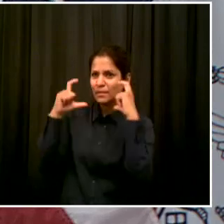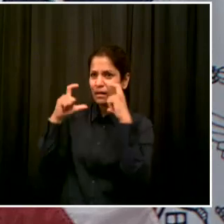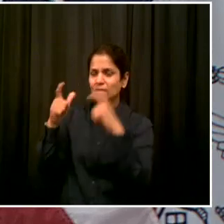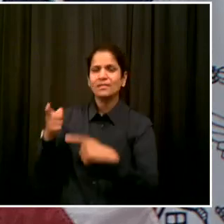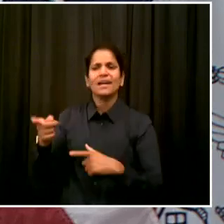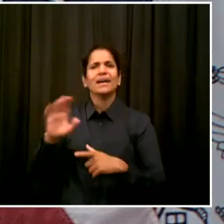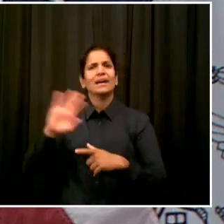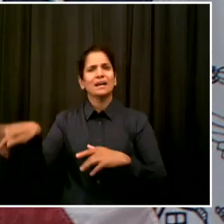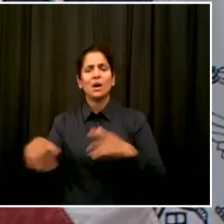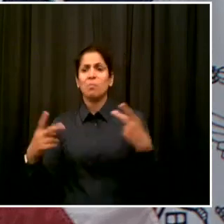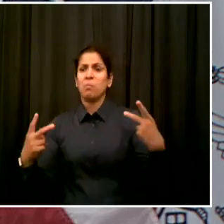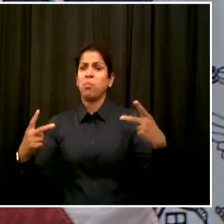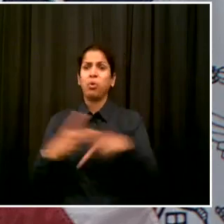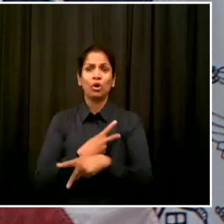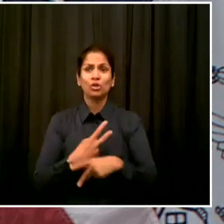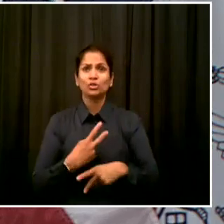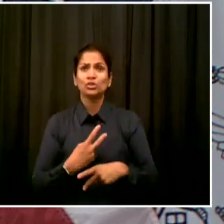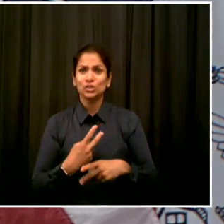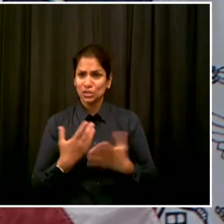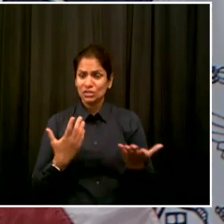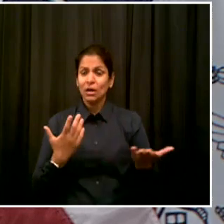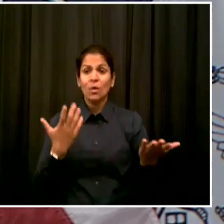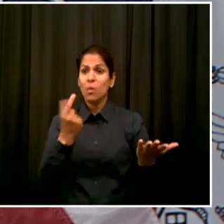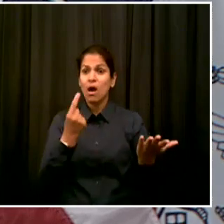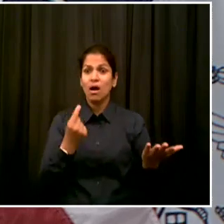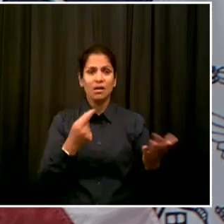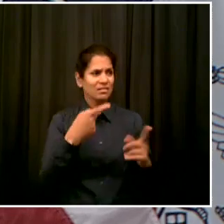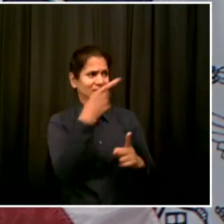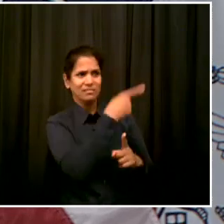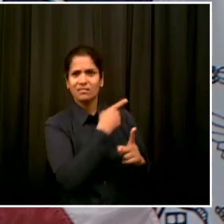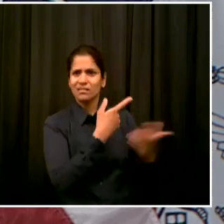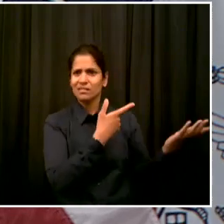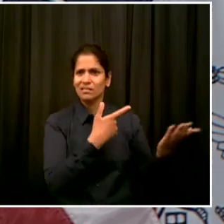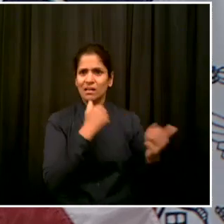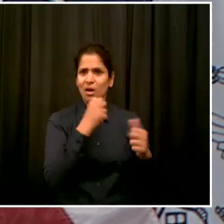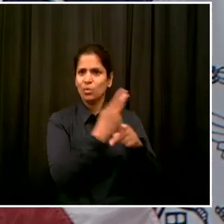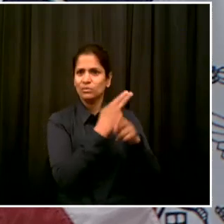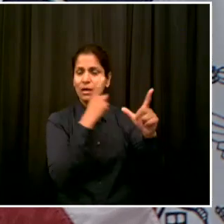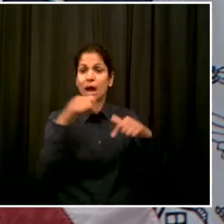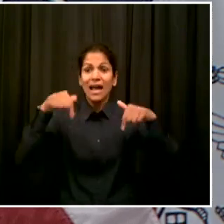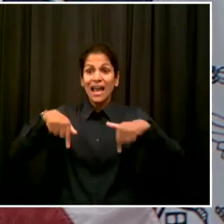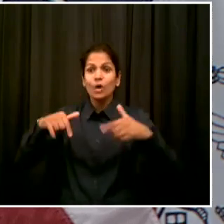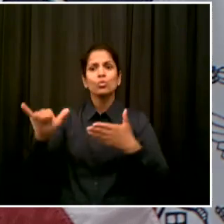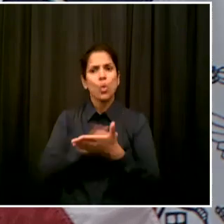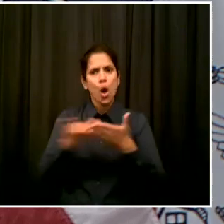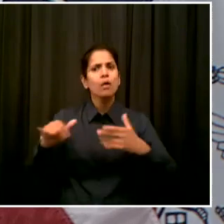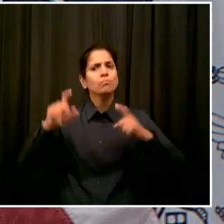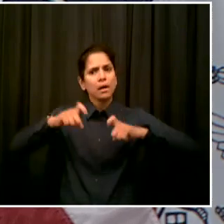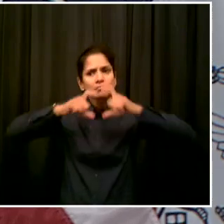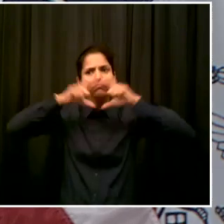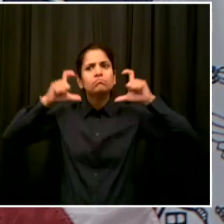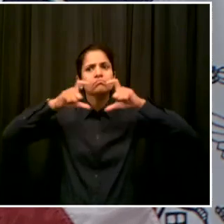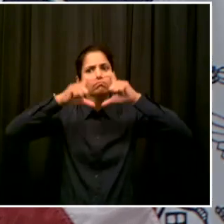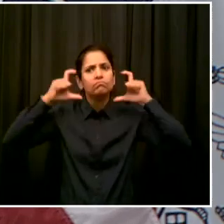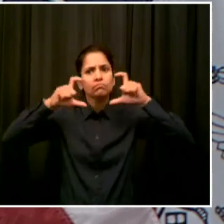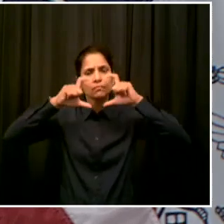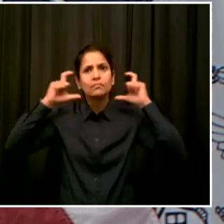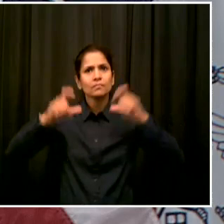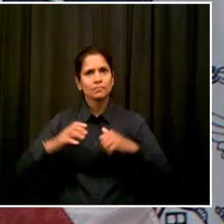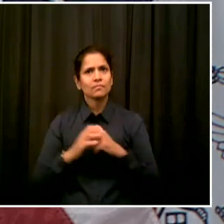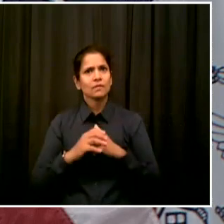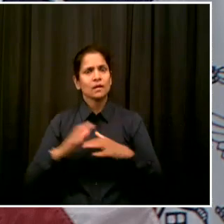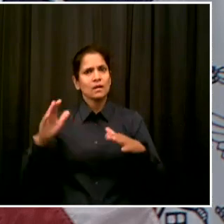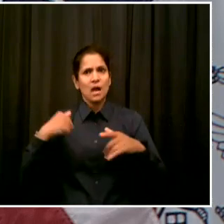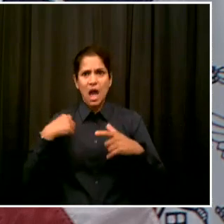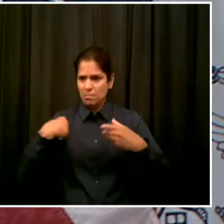out of 23 were wearing a face covering. That's in part because we've been giving out free face coverings in the subways and all over the city. And people